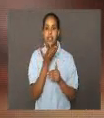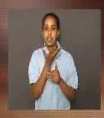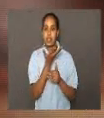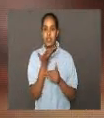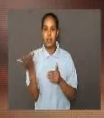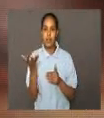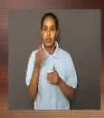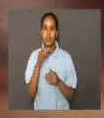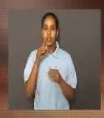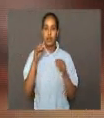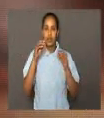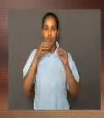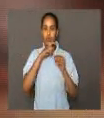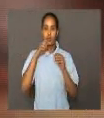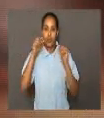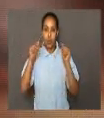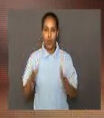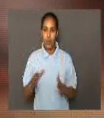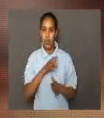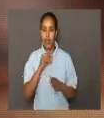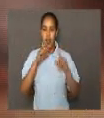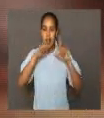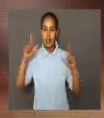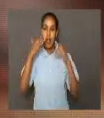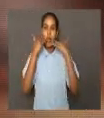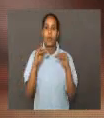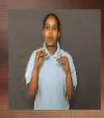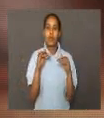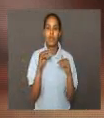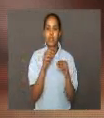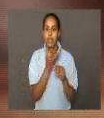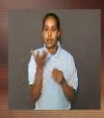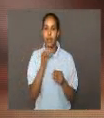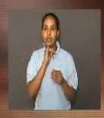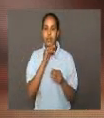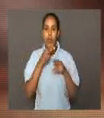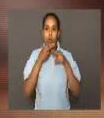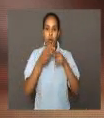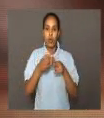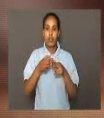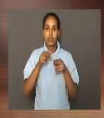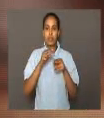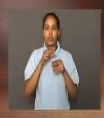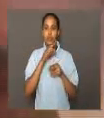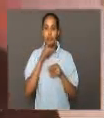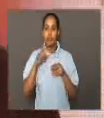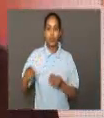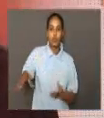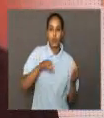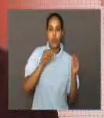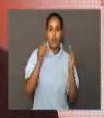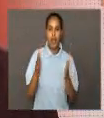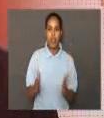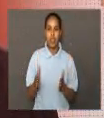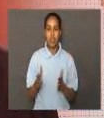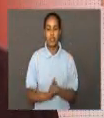called the solute, and the larger amount of another substance is called the solvent.